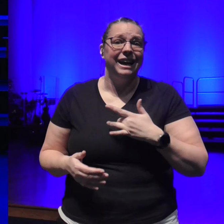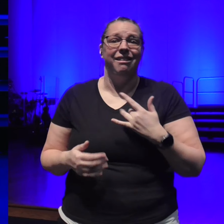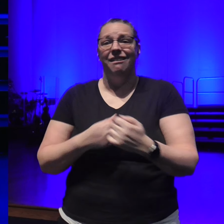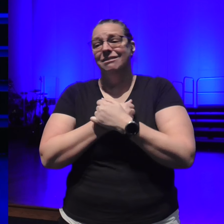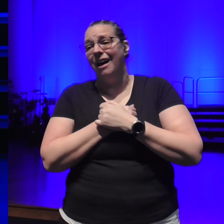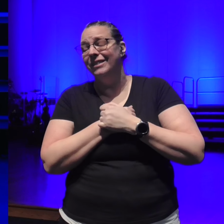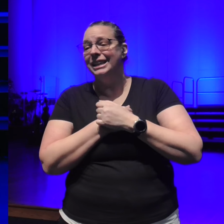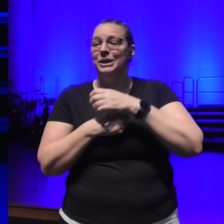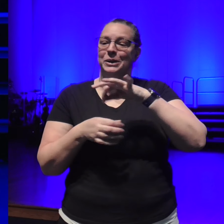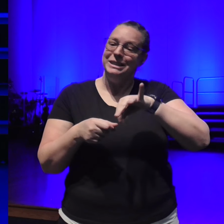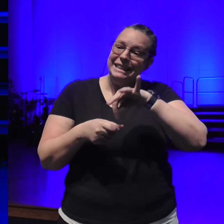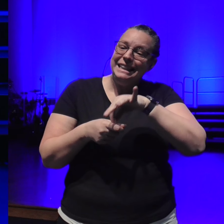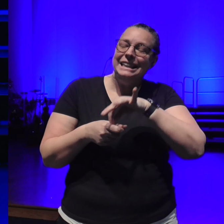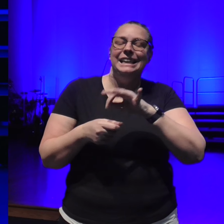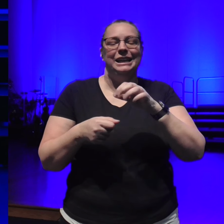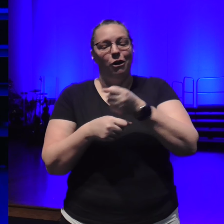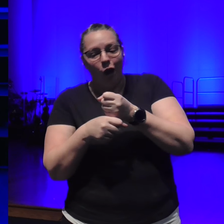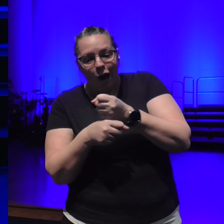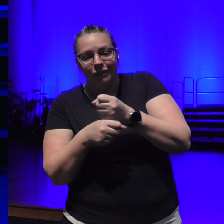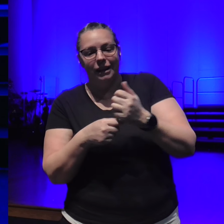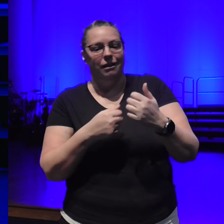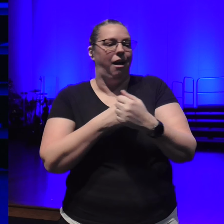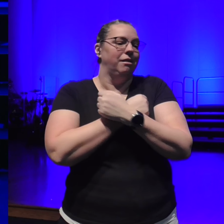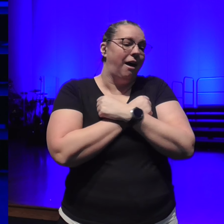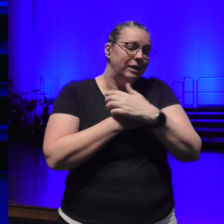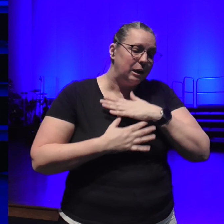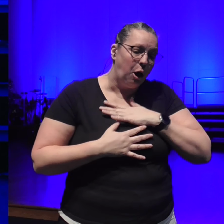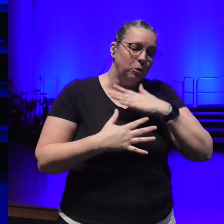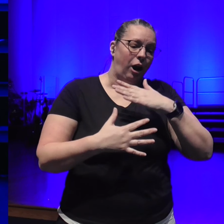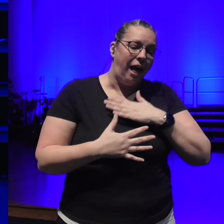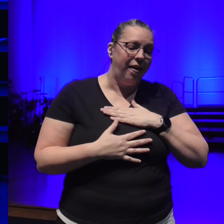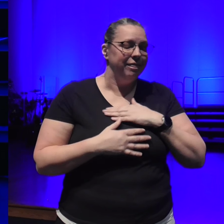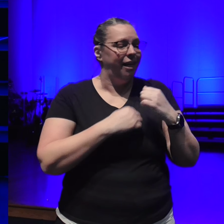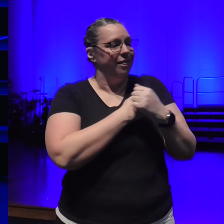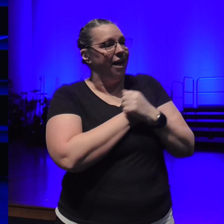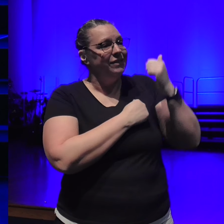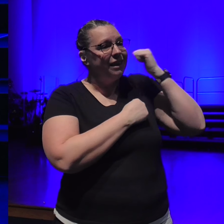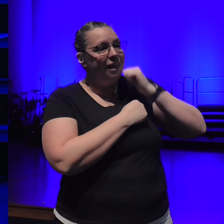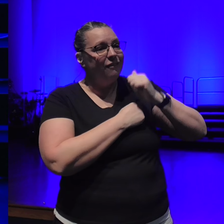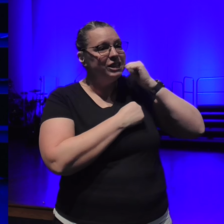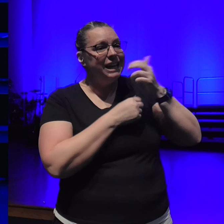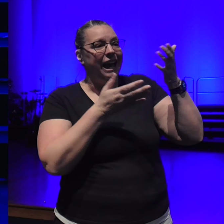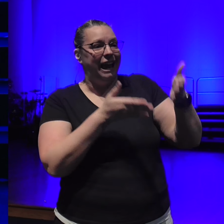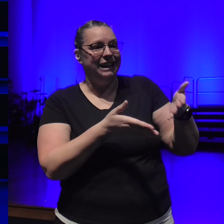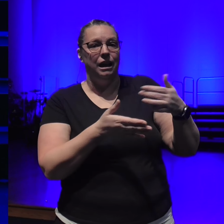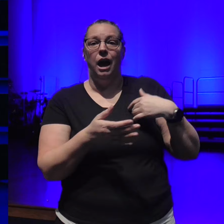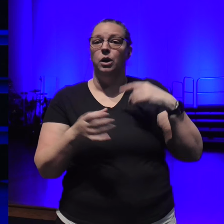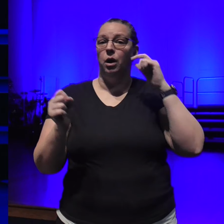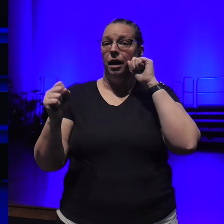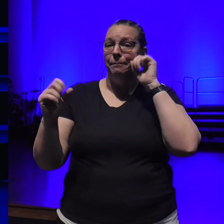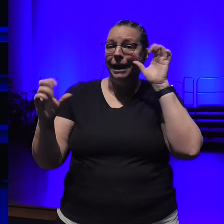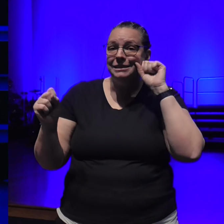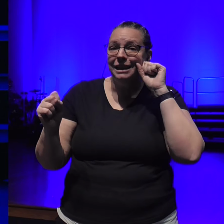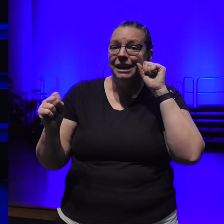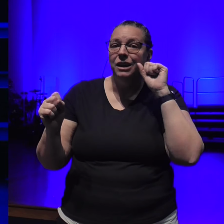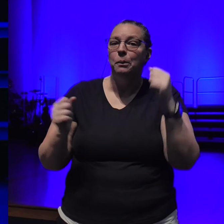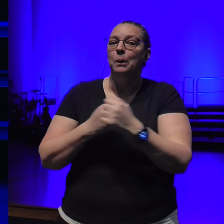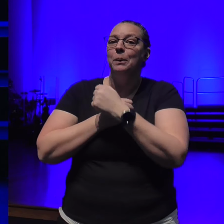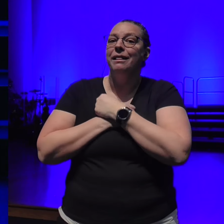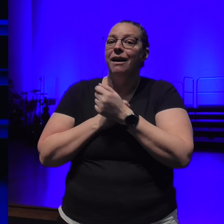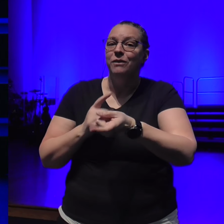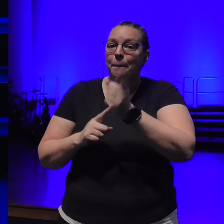tea or your coffee. Loving your breath. Loving the day. And the amazing thing is as we love the moment, it can start to love us